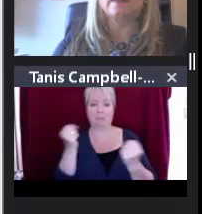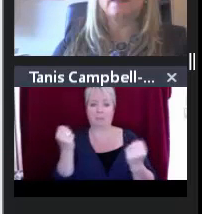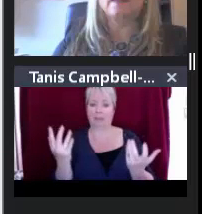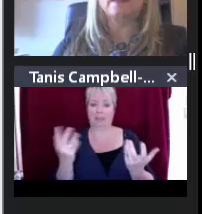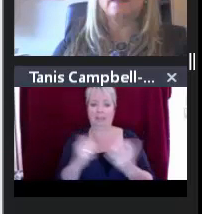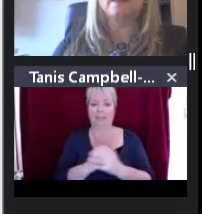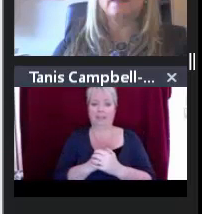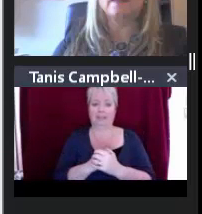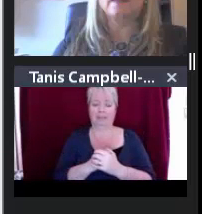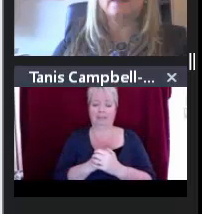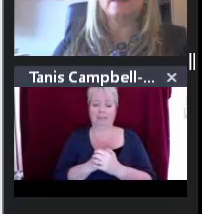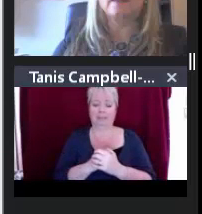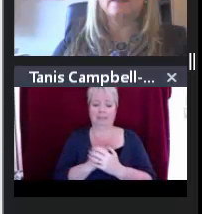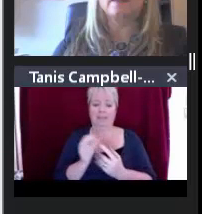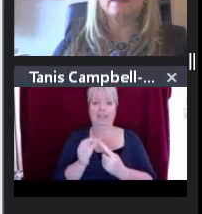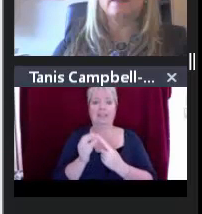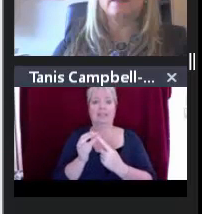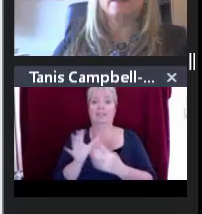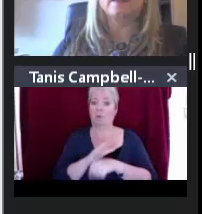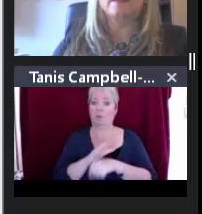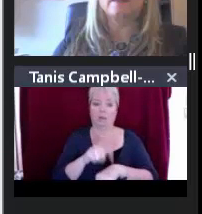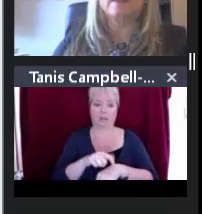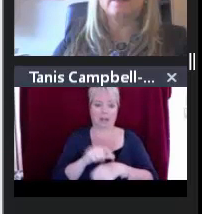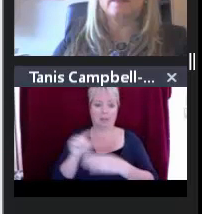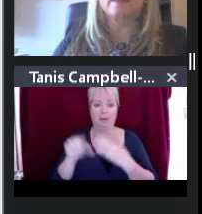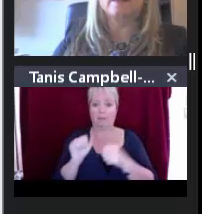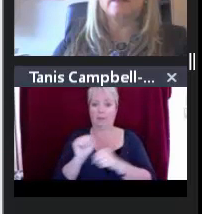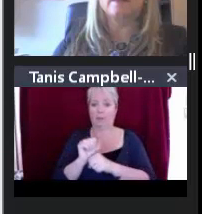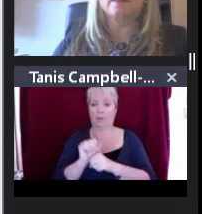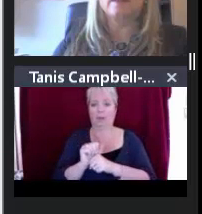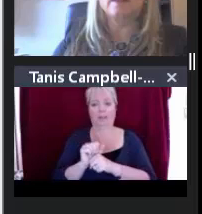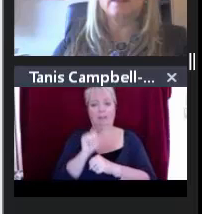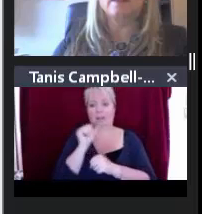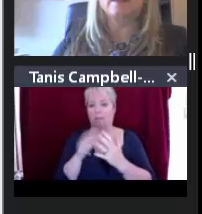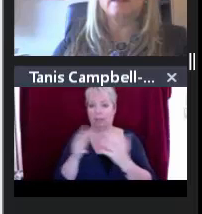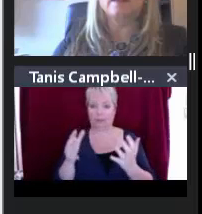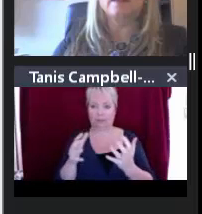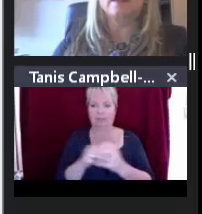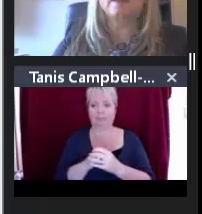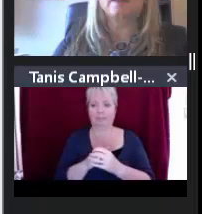especially not for full-time employment. And